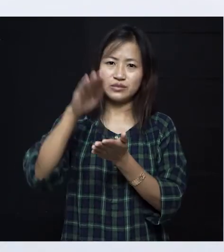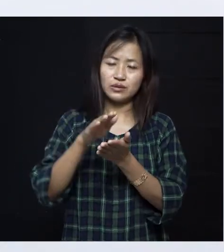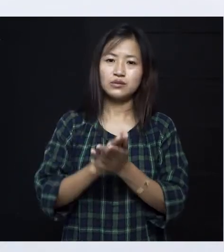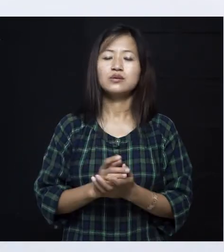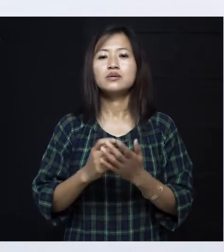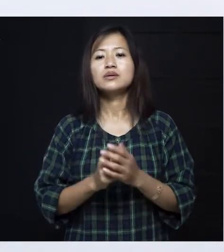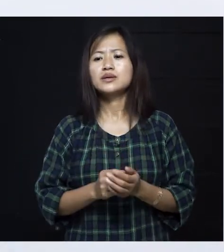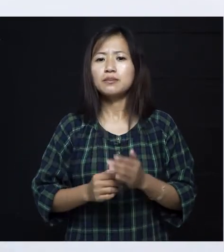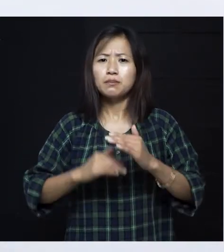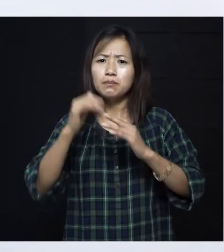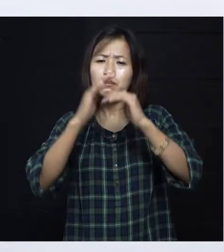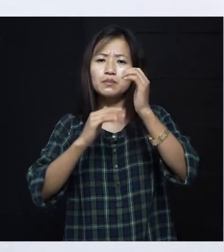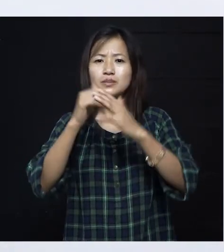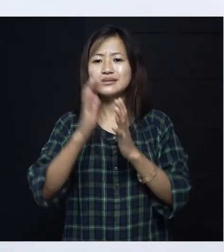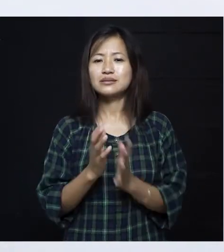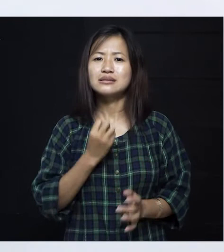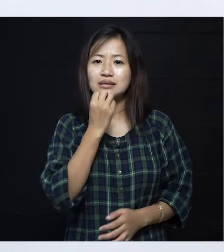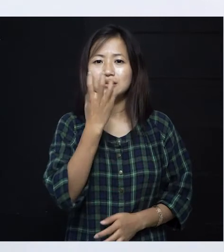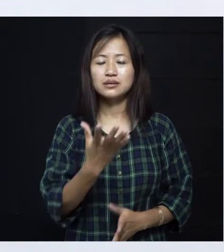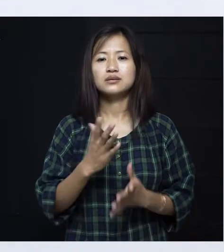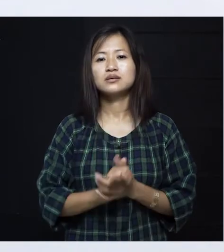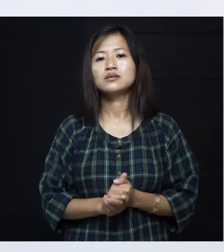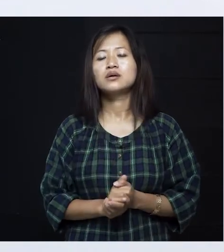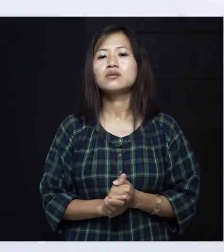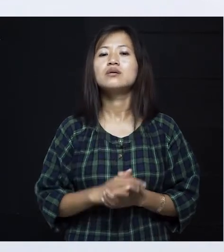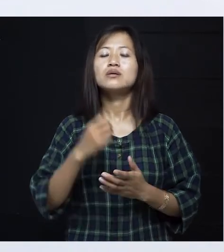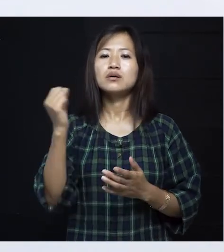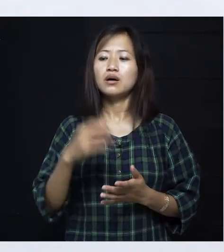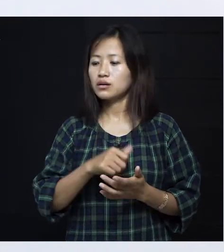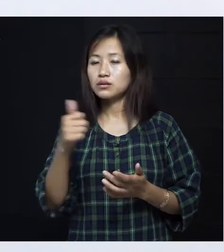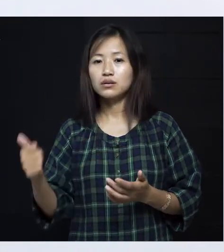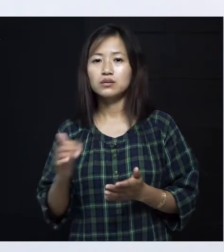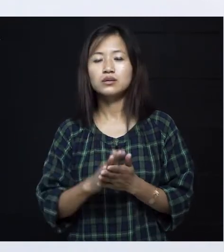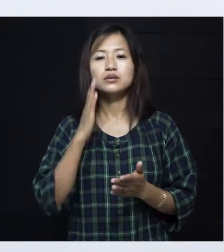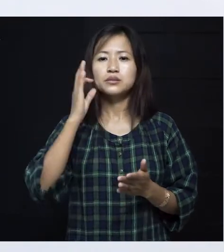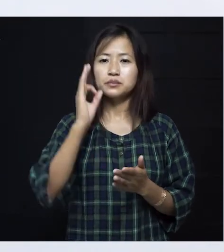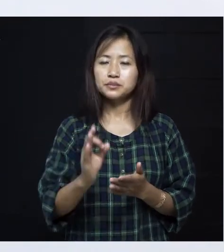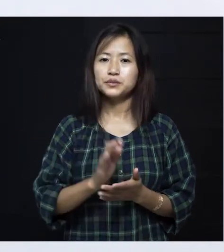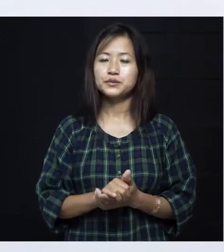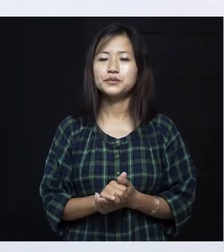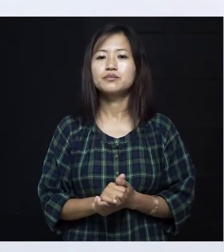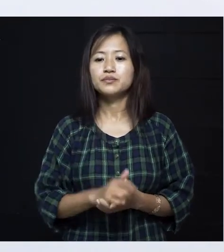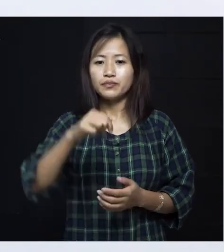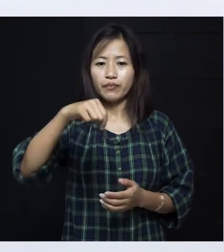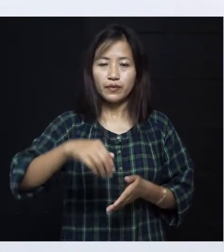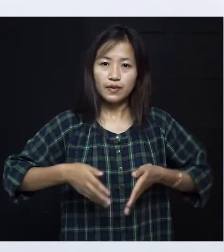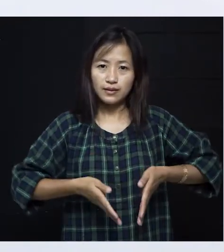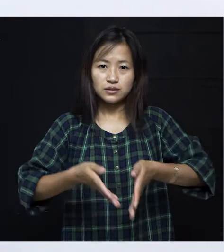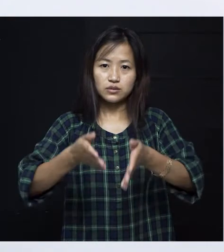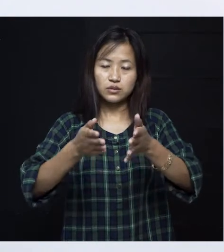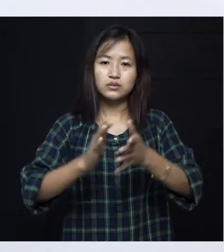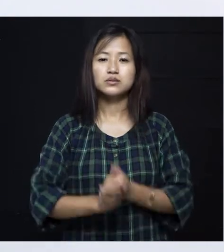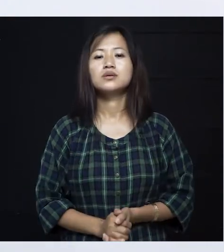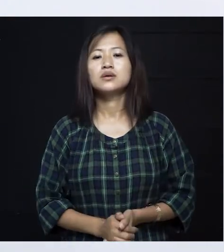can be built easily, also constructed easily. So that is also another important. Then this road,